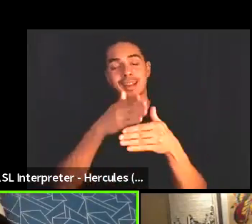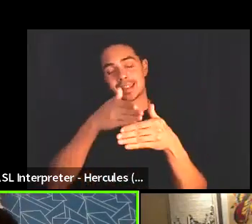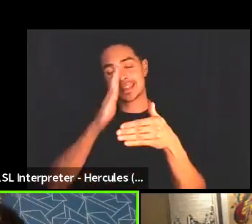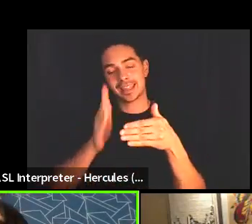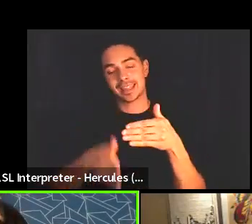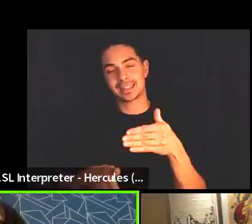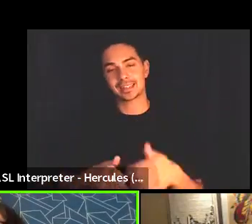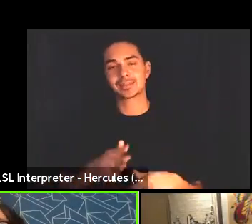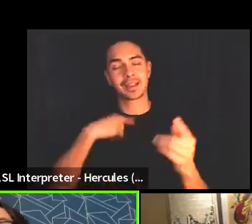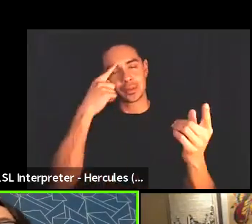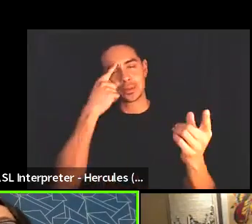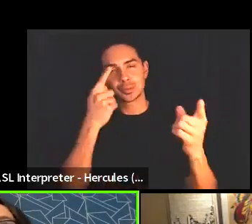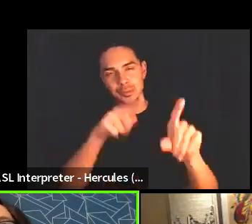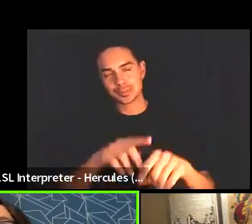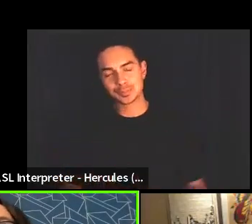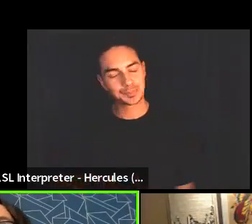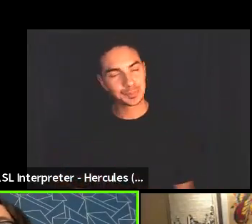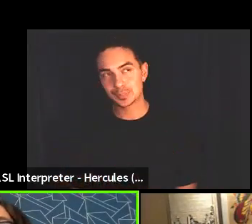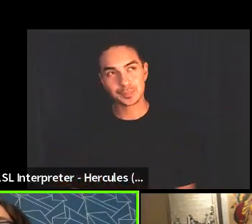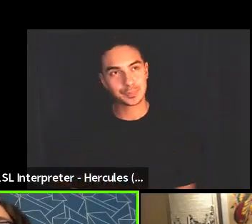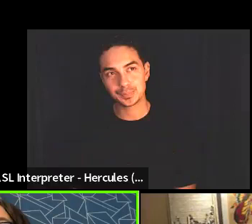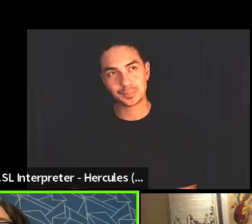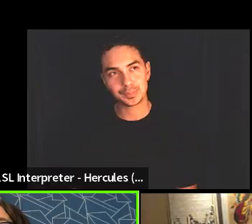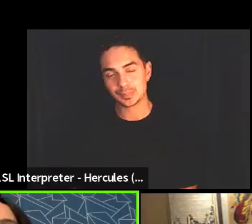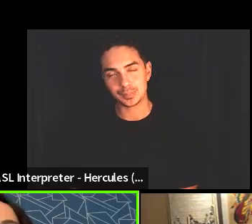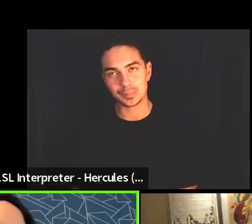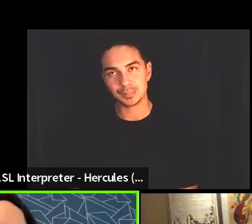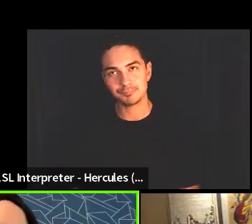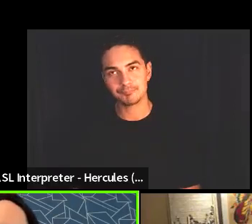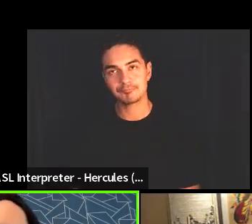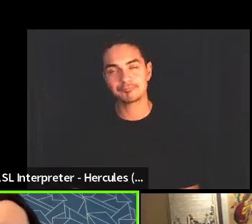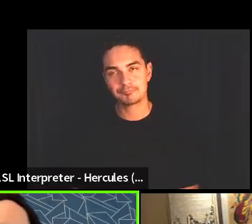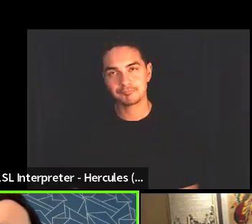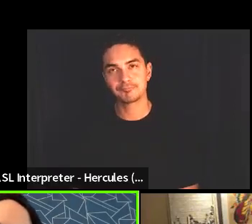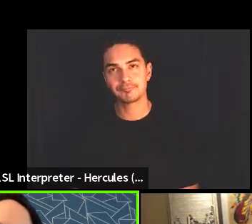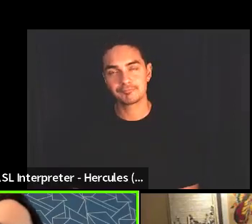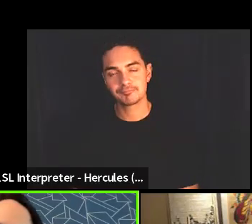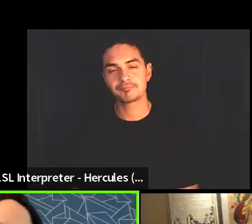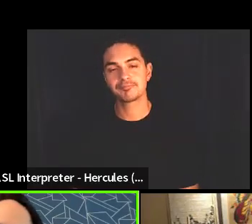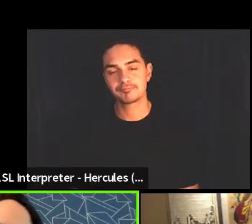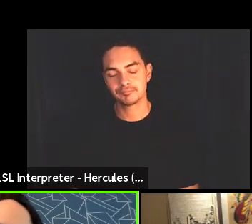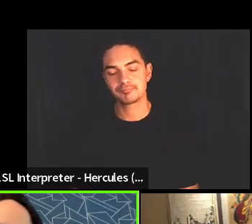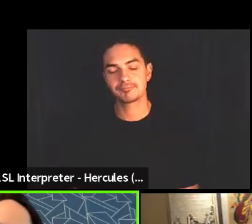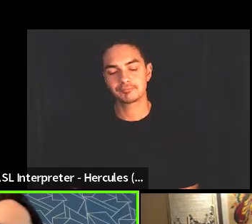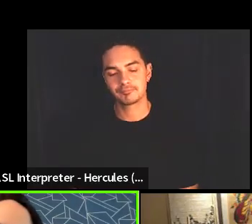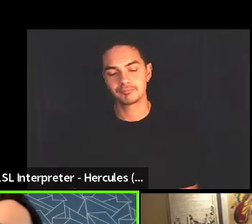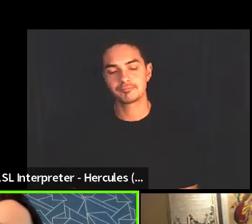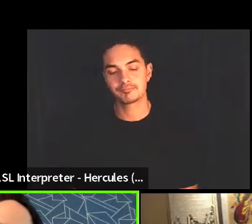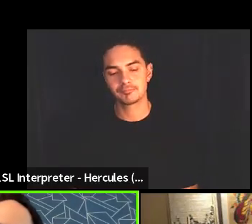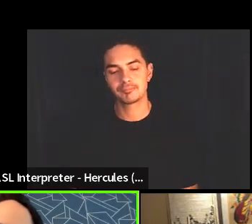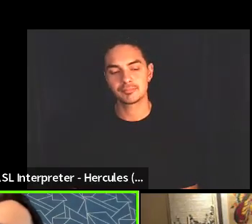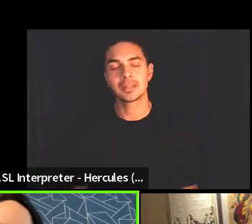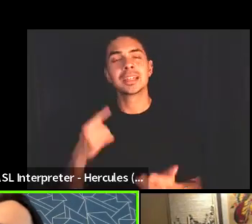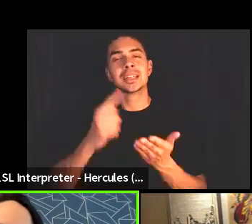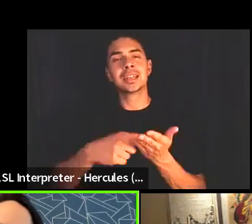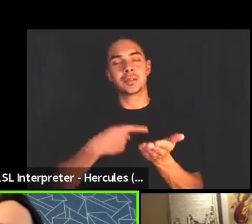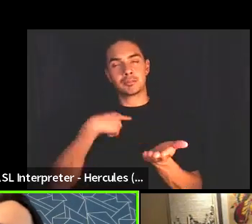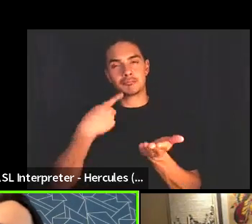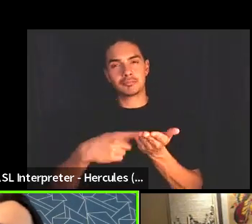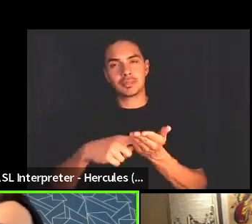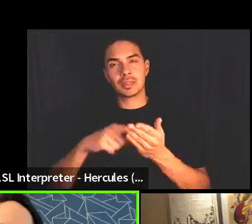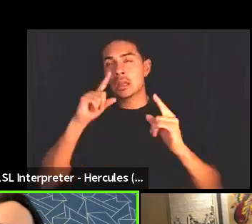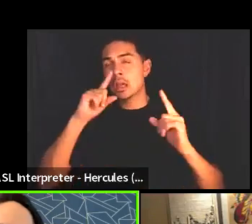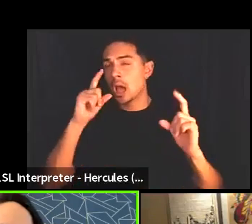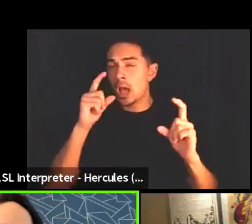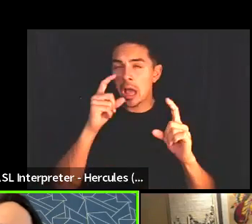I agree, right? Like, it's so, yeah. Sometimes we talk about it like it's so complicated, and yet it's so